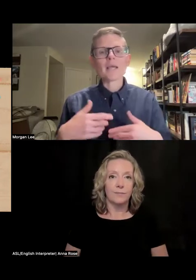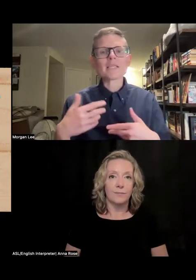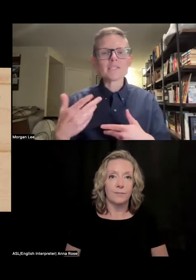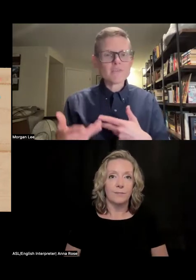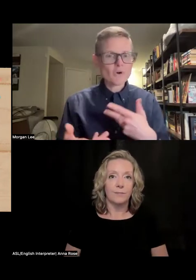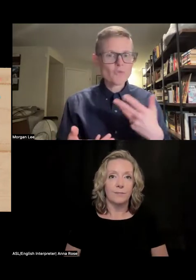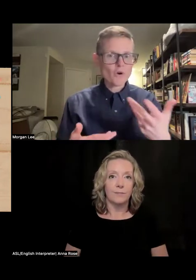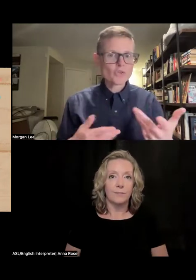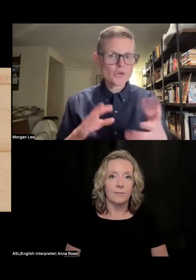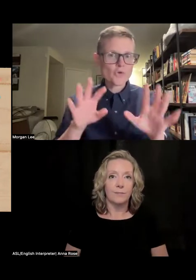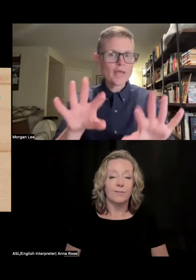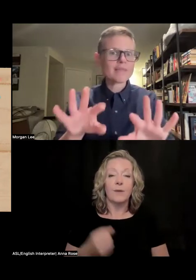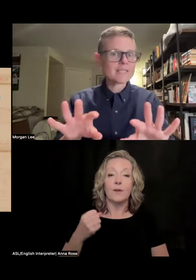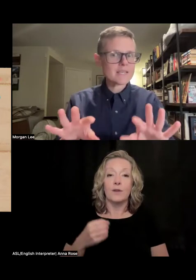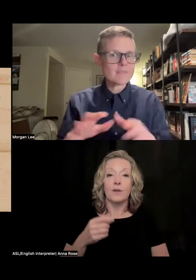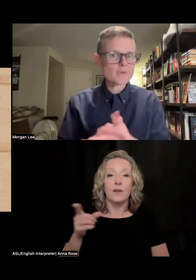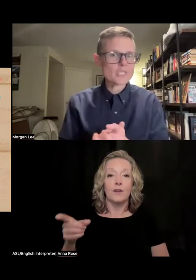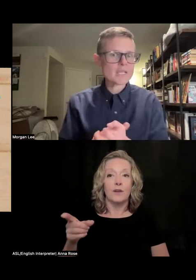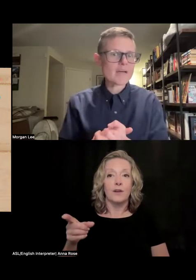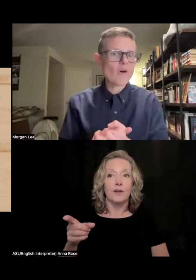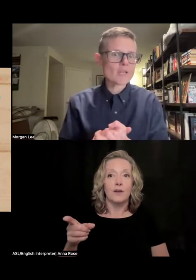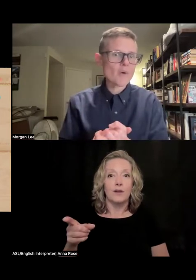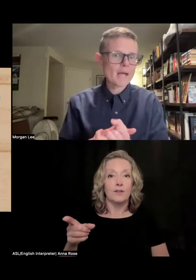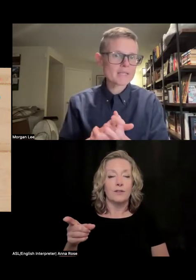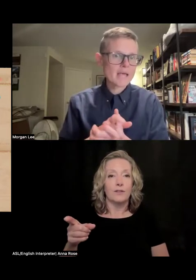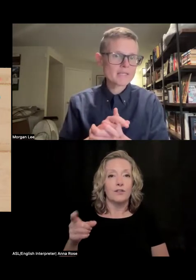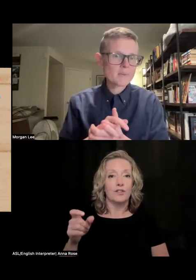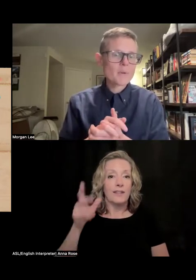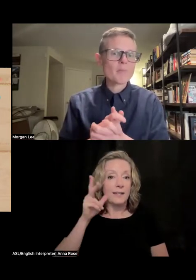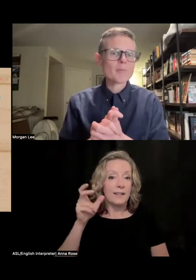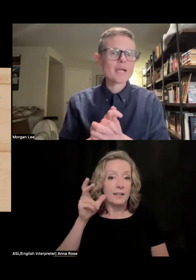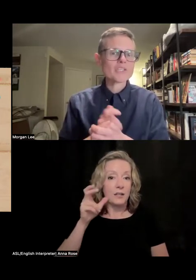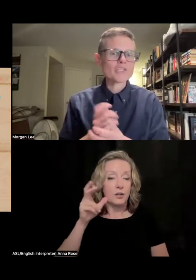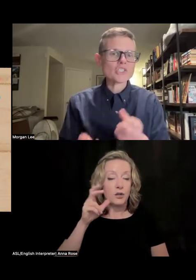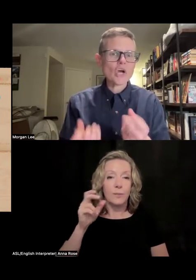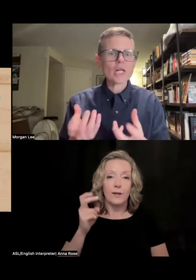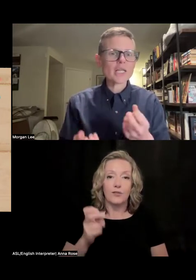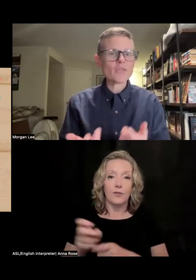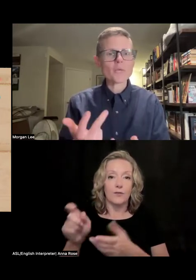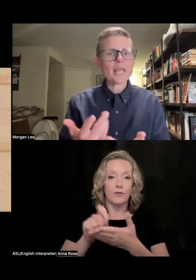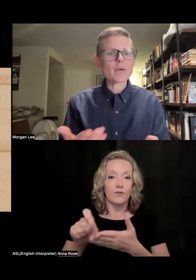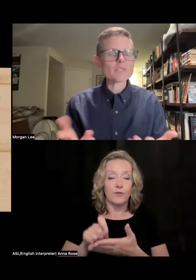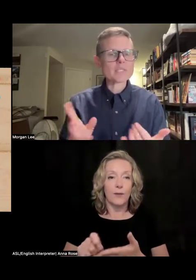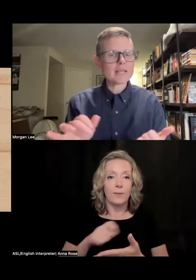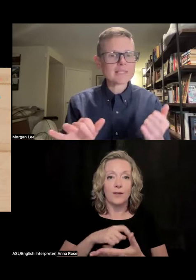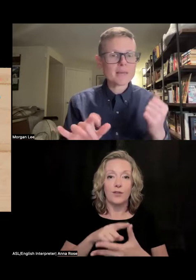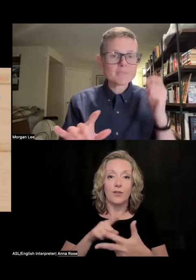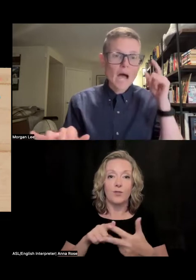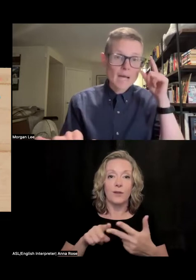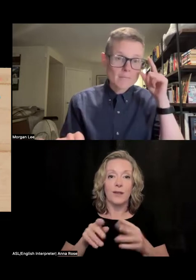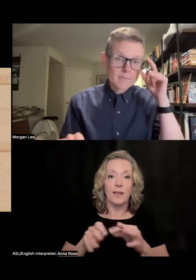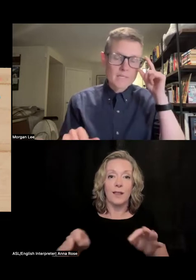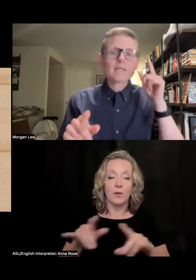So it's difficult for her to create these, even though she does have audio access, but because she's juggling 3 languages at the